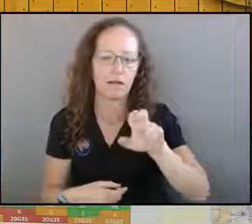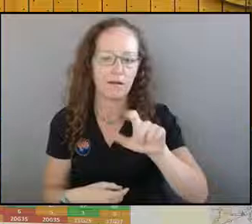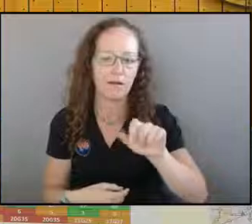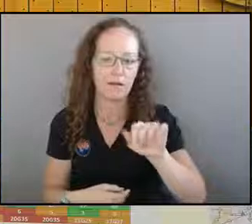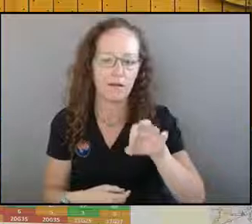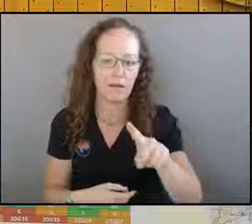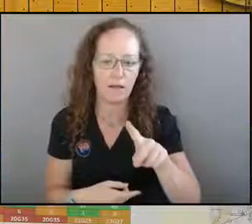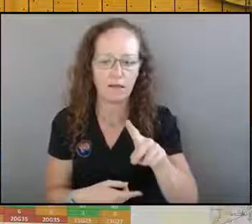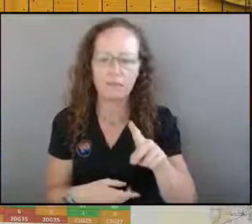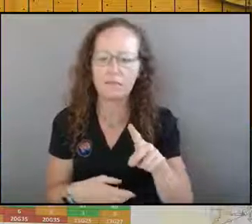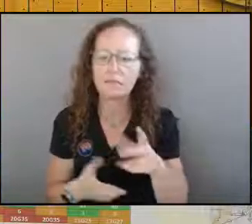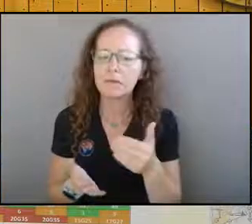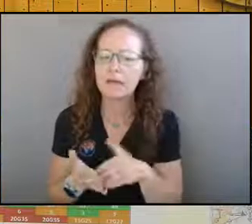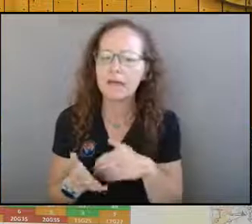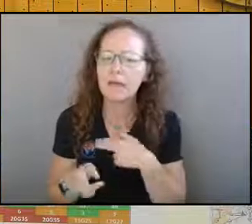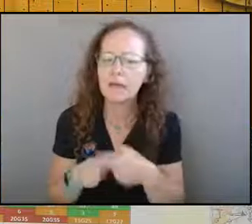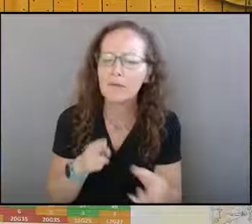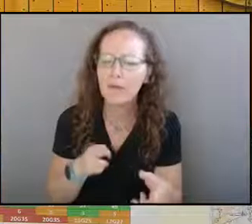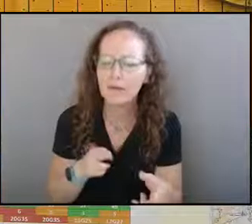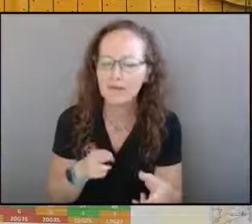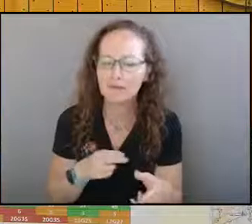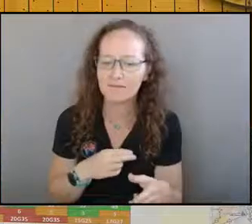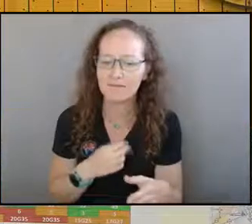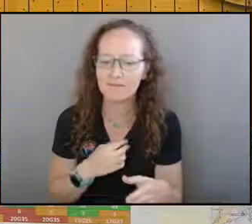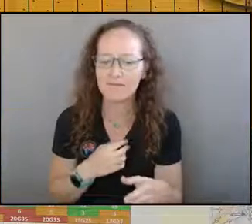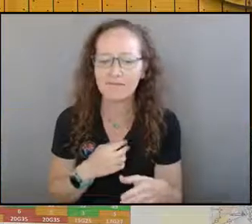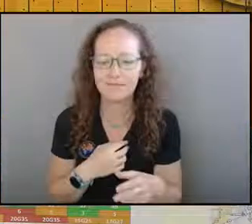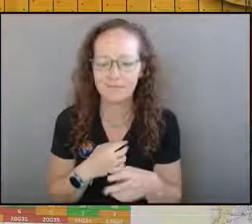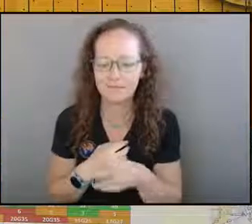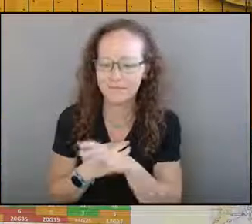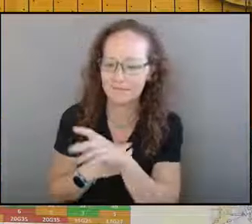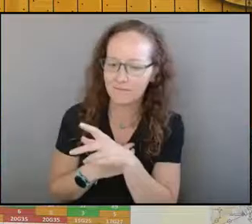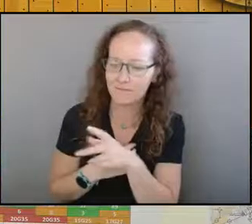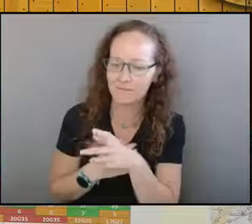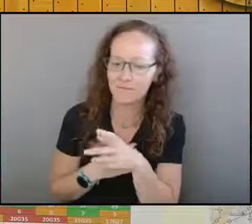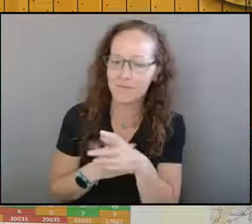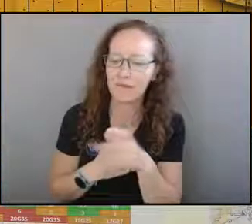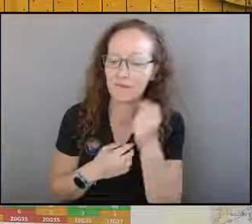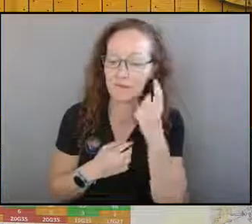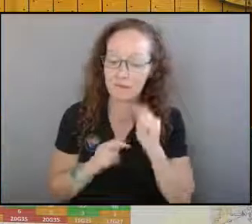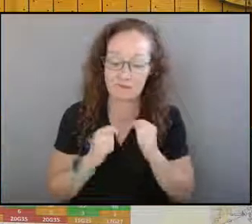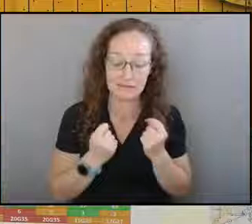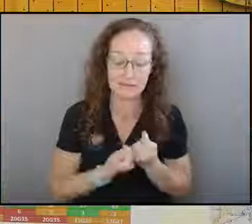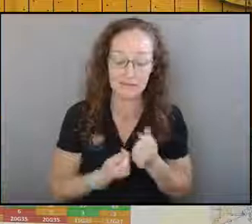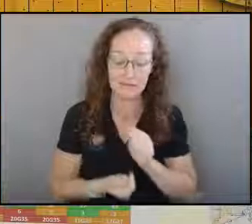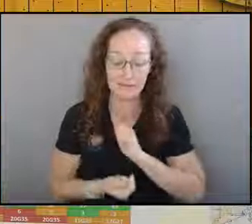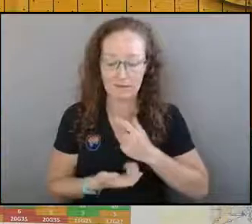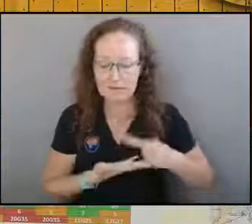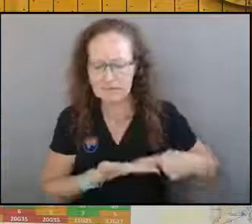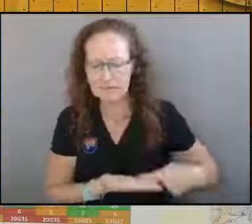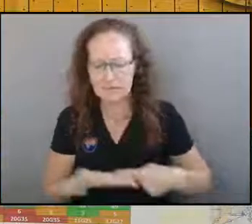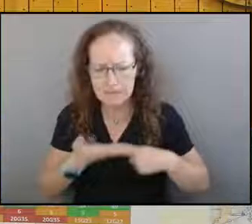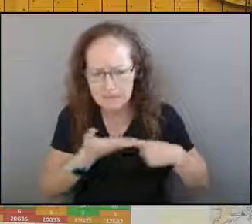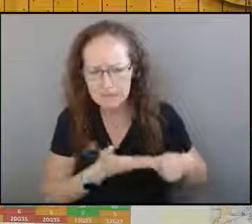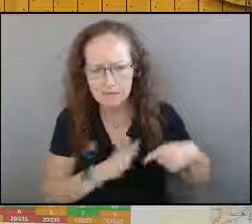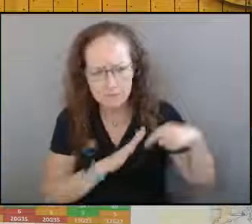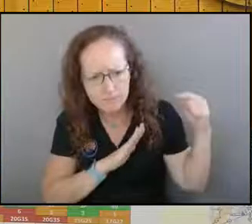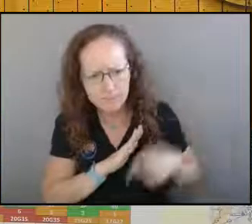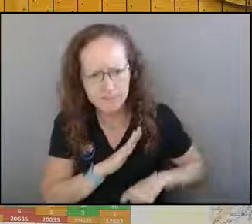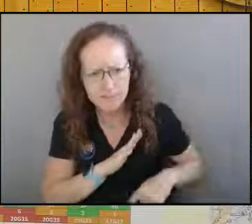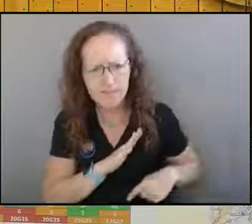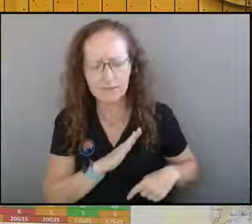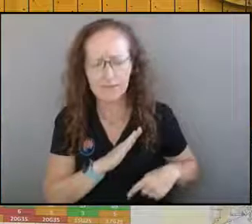Prescott. There is deep discussion between myself and the team and all individuals that are partaking